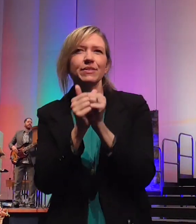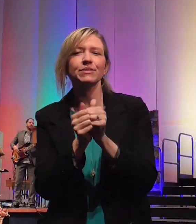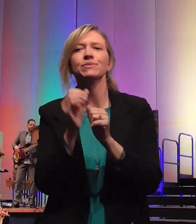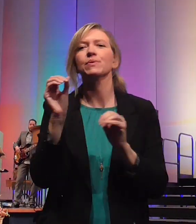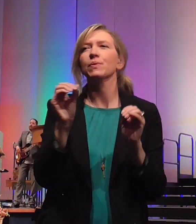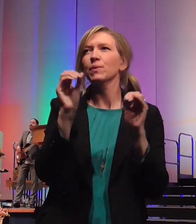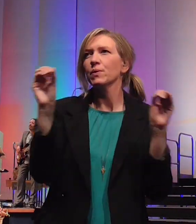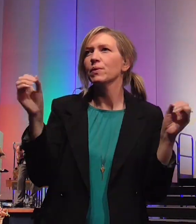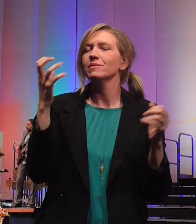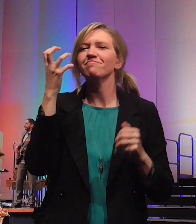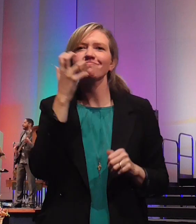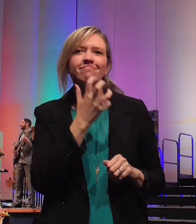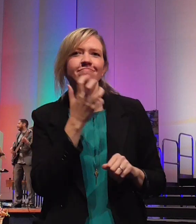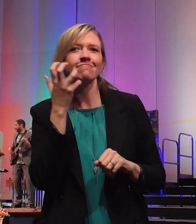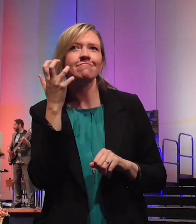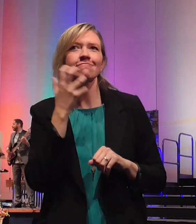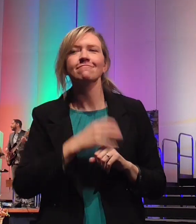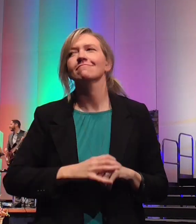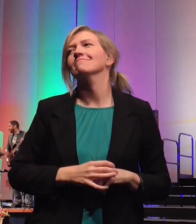ooh,